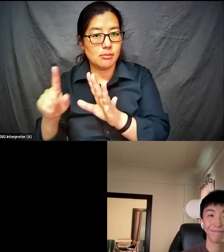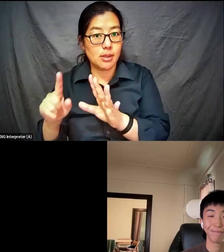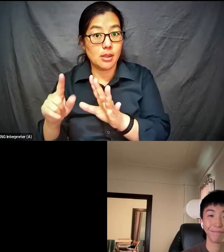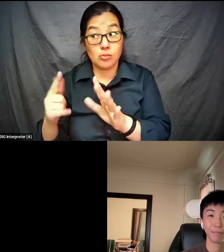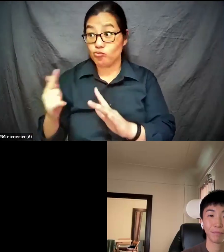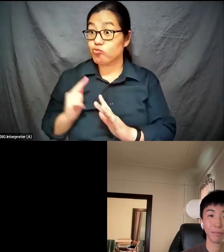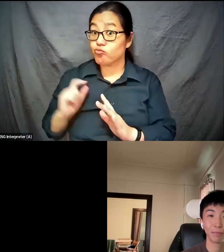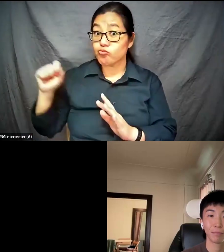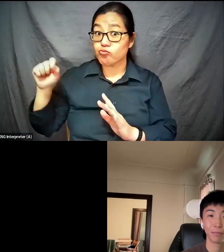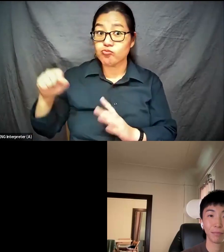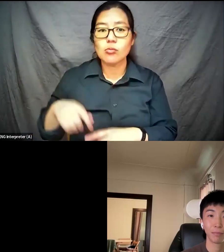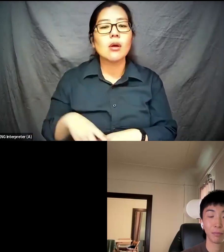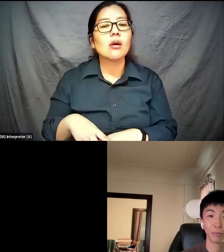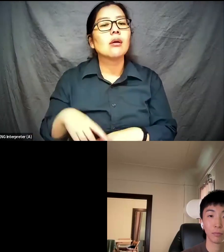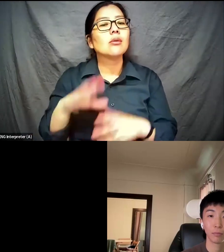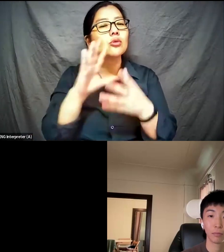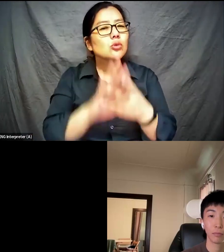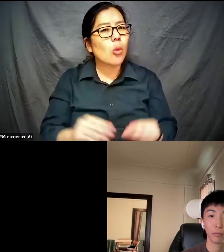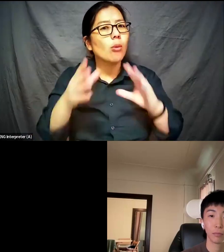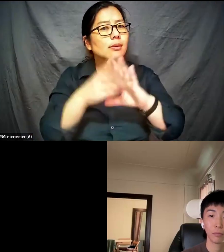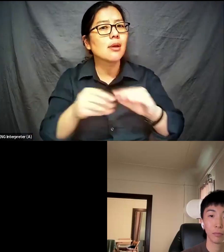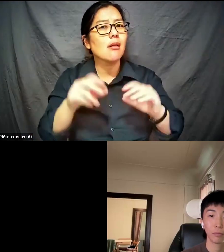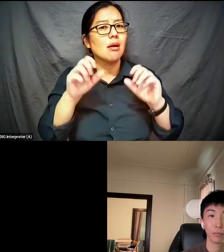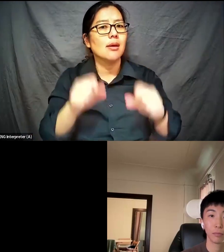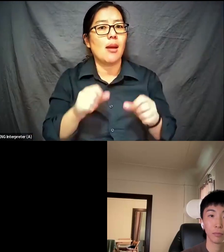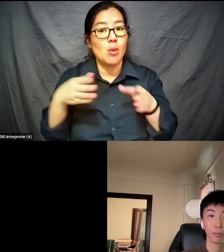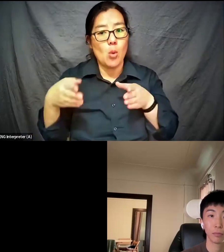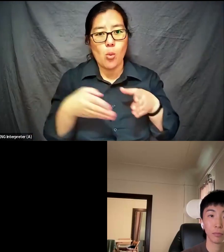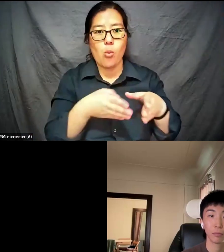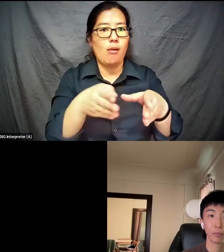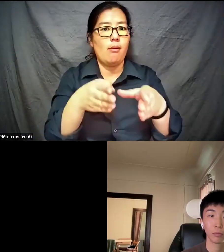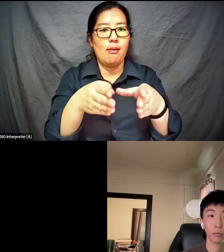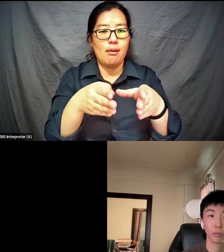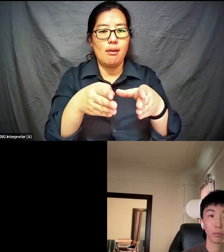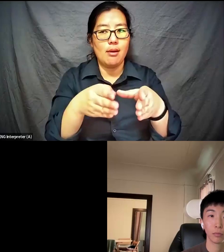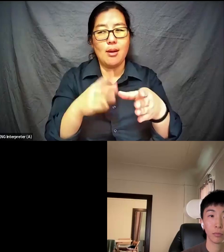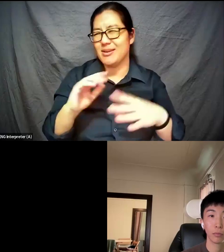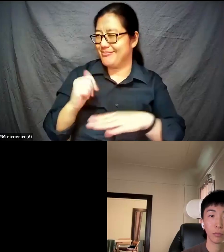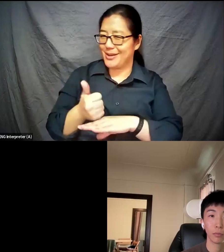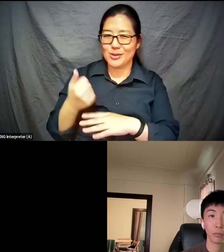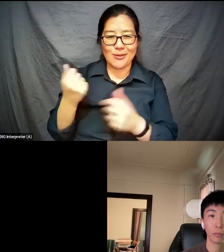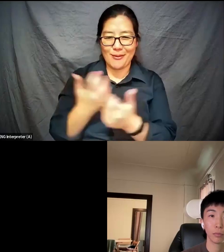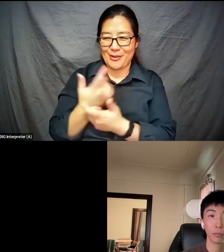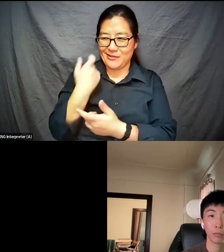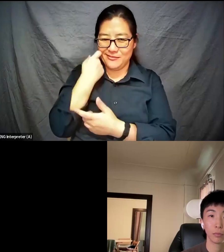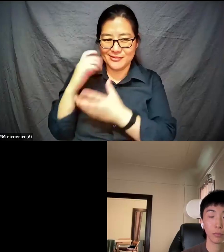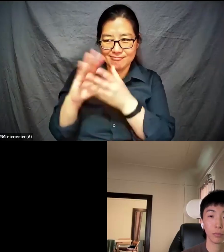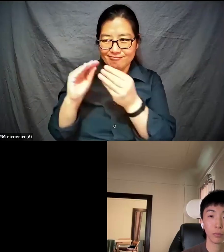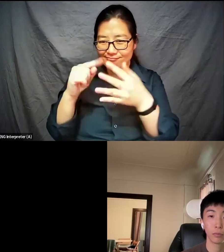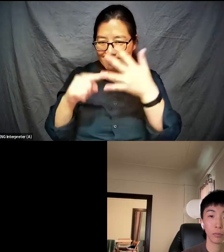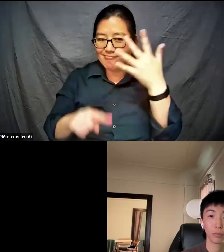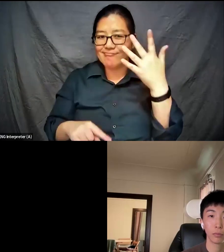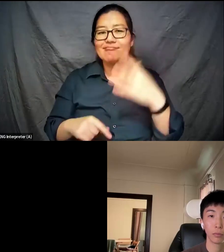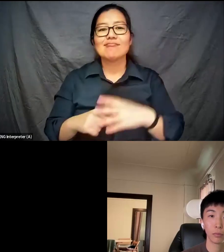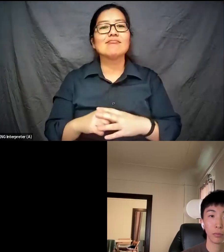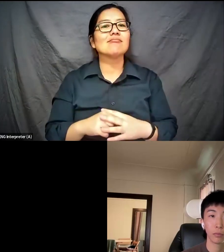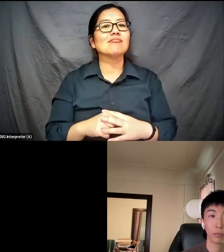are most documented or most kind of visible, and then also finding ways to